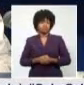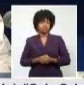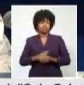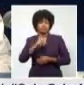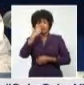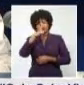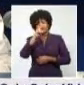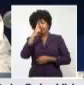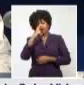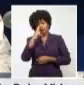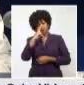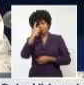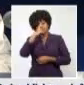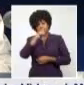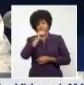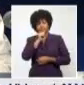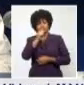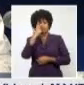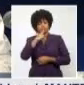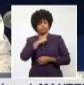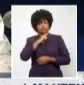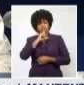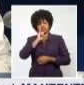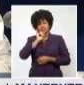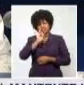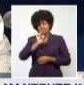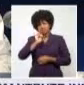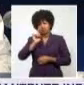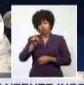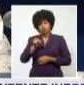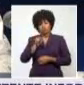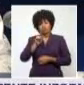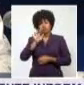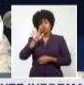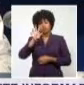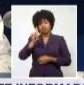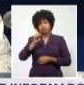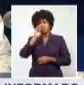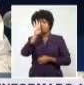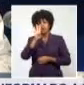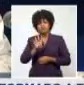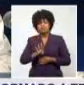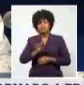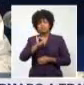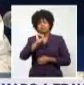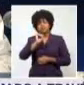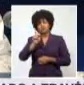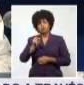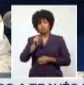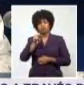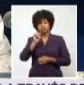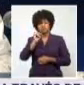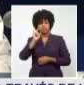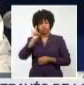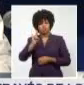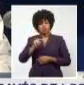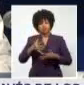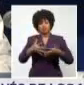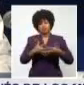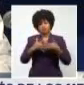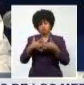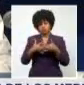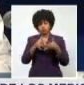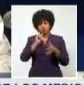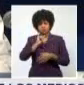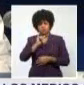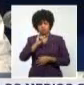with 8.25, Canada with 7.51, Brazil with 6.69, the United States